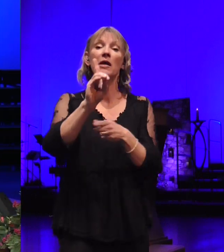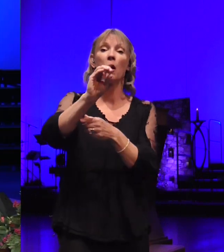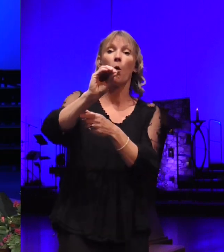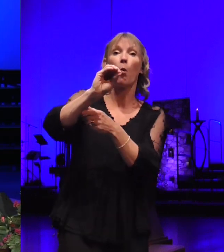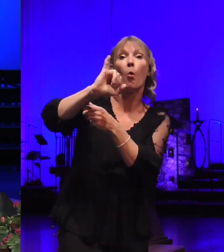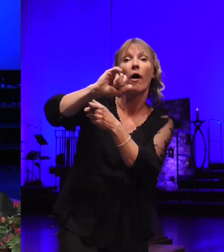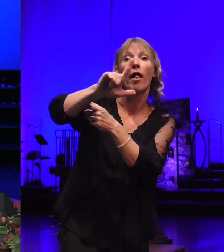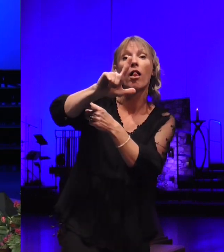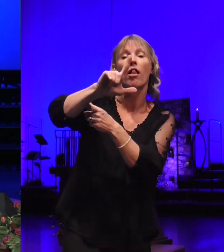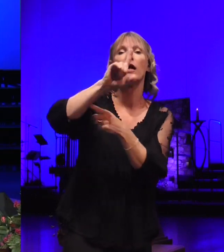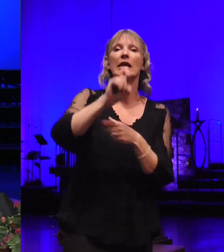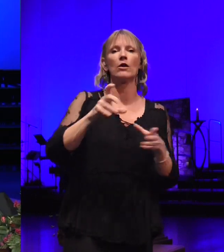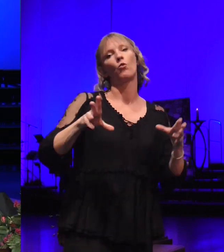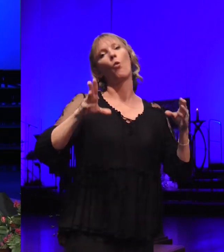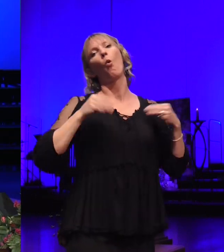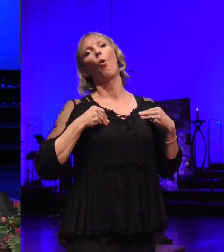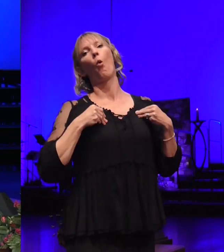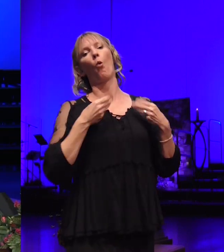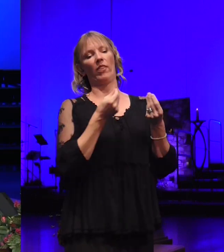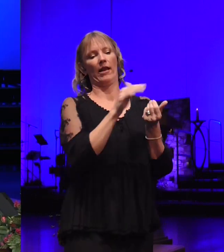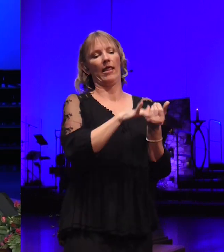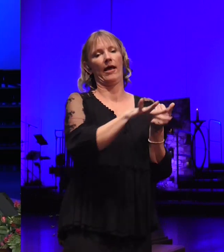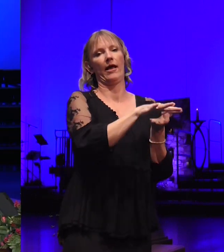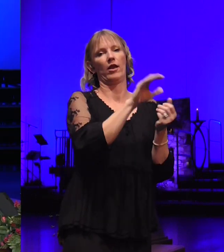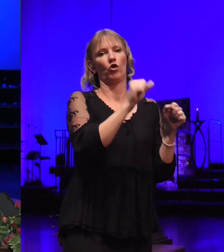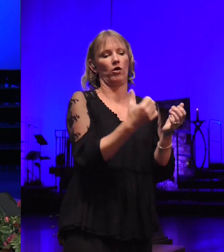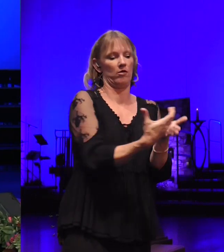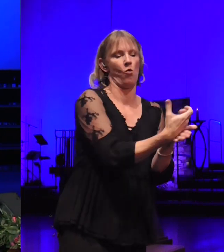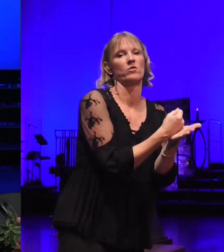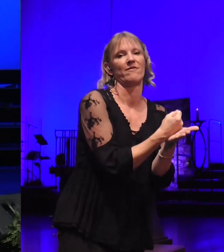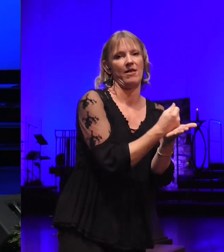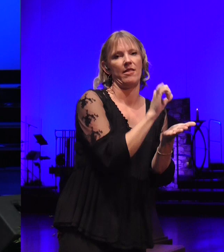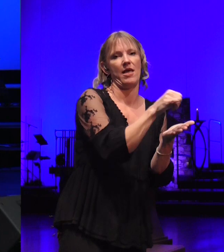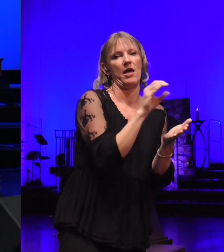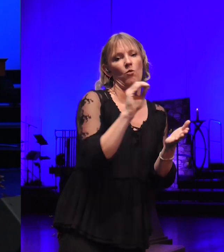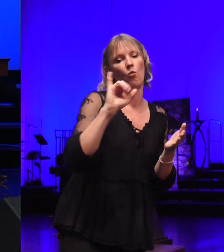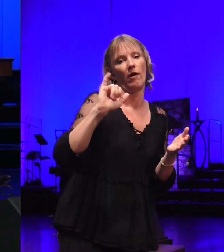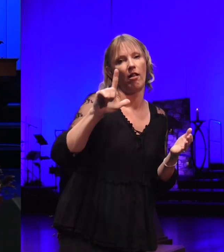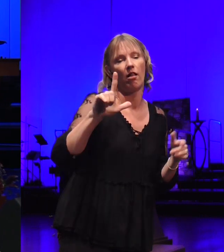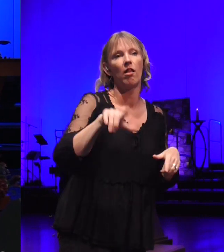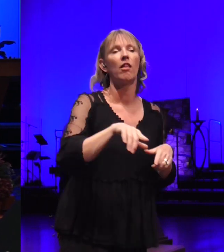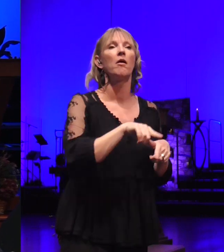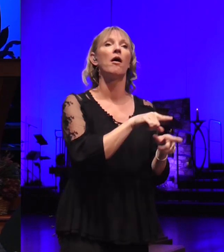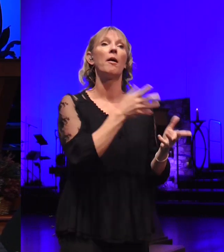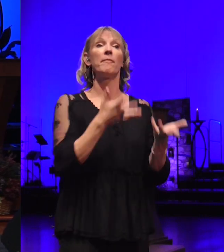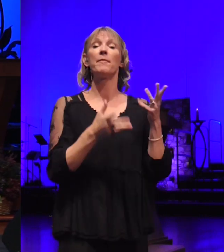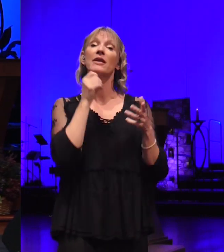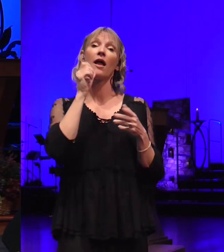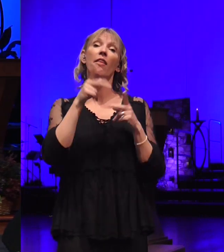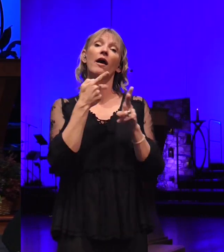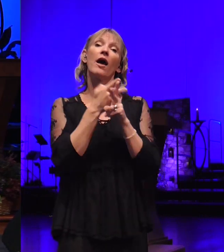to own the land to cultivate it. Or perhaps it's not the kind of treasure